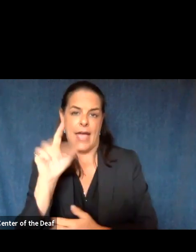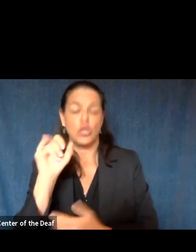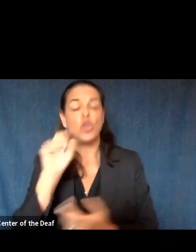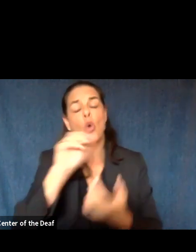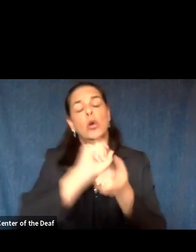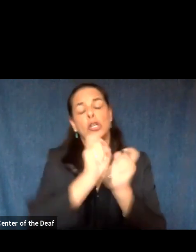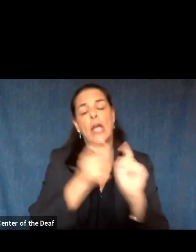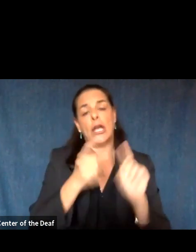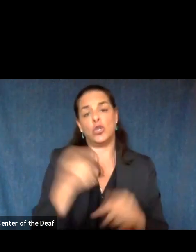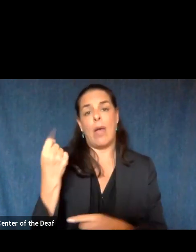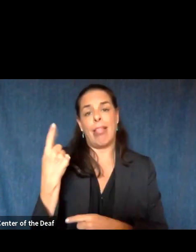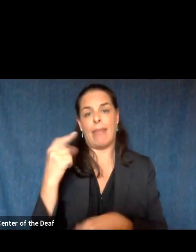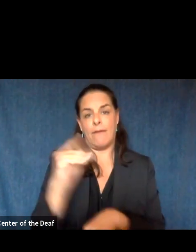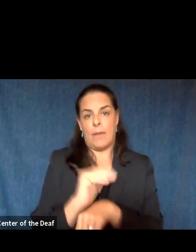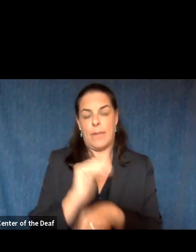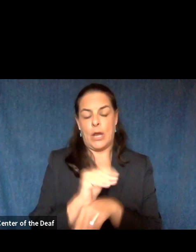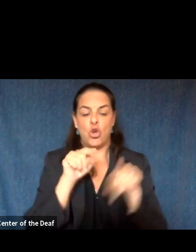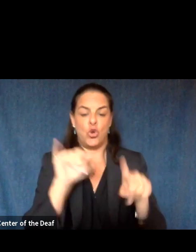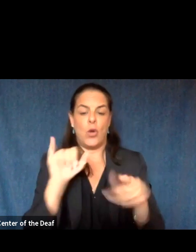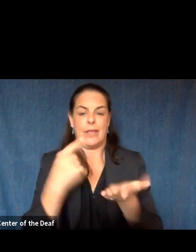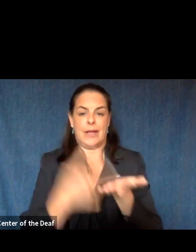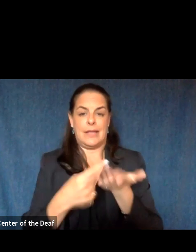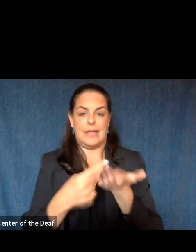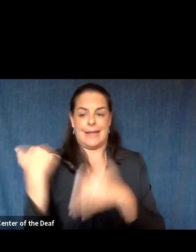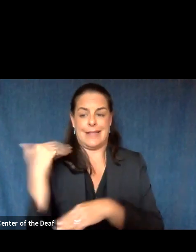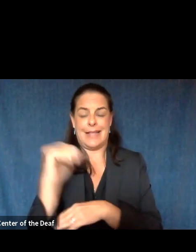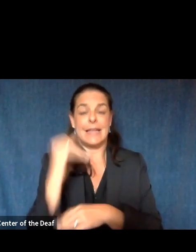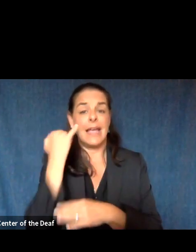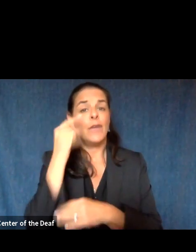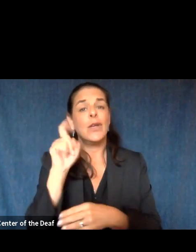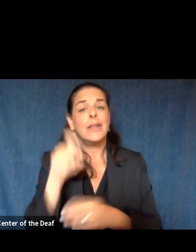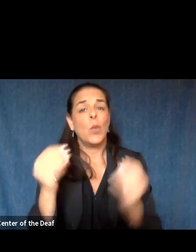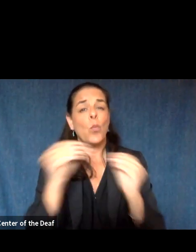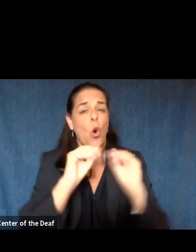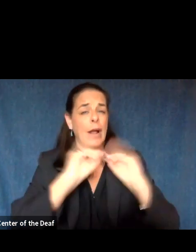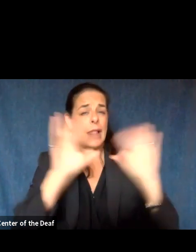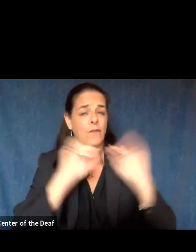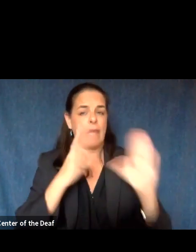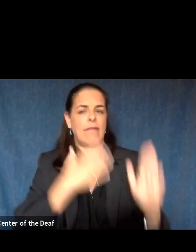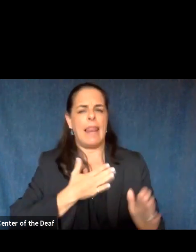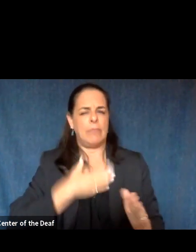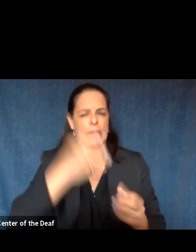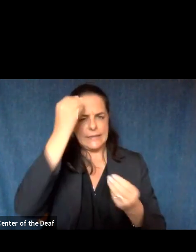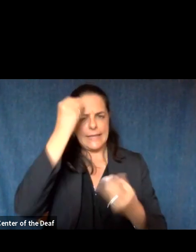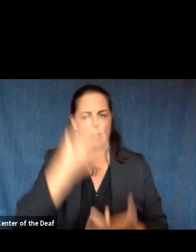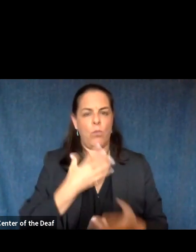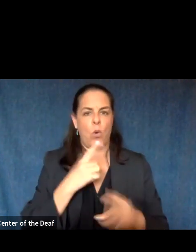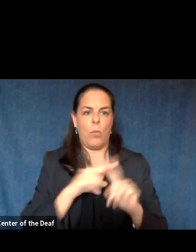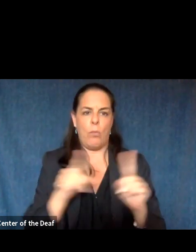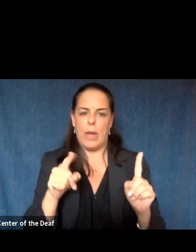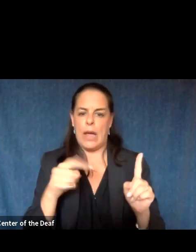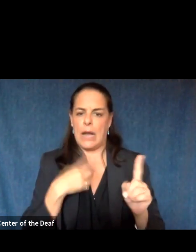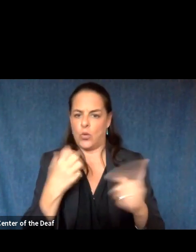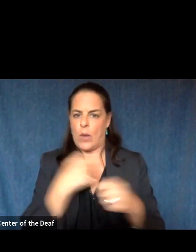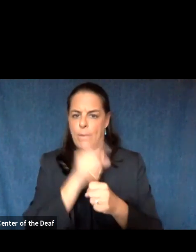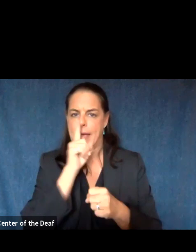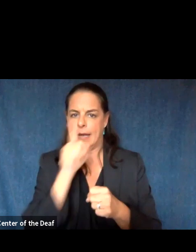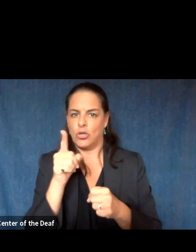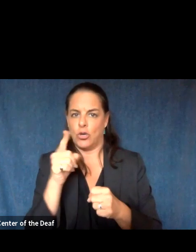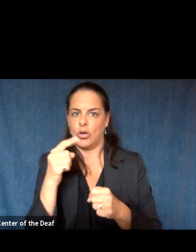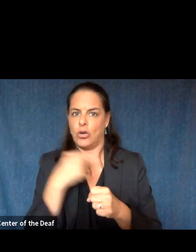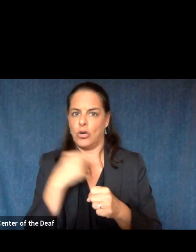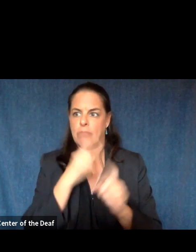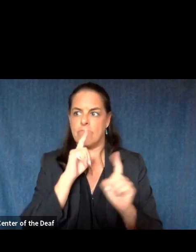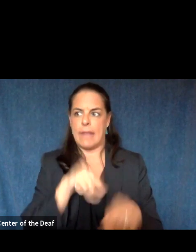p.m. During the discussion last night. If you need additional clarification, please let me know, but just want to make sure that we're tracking on what you were